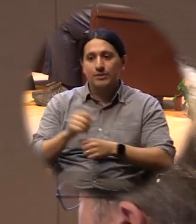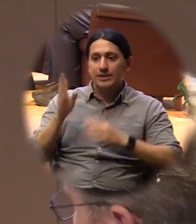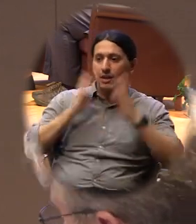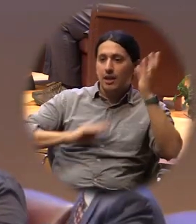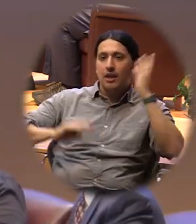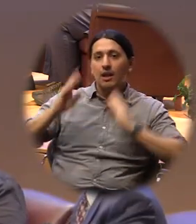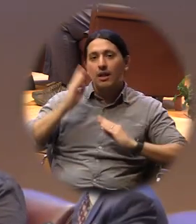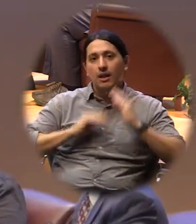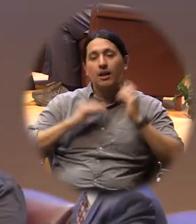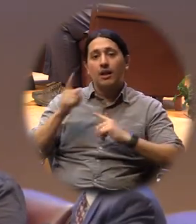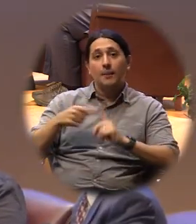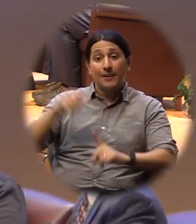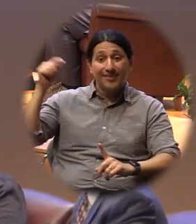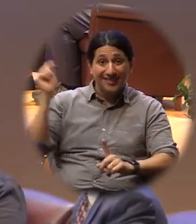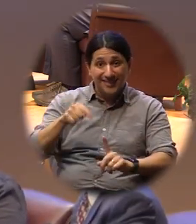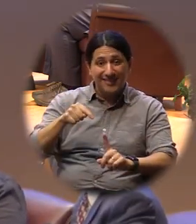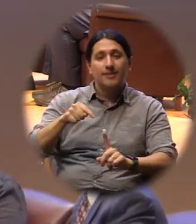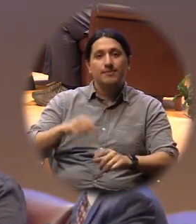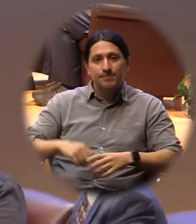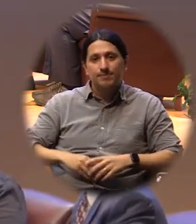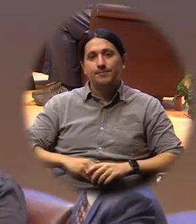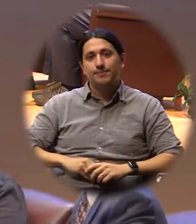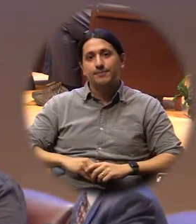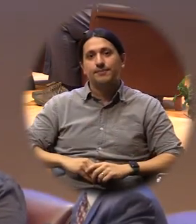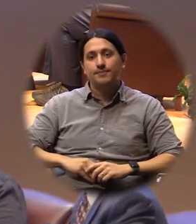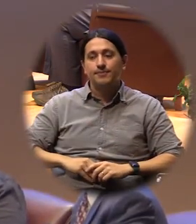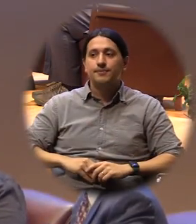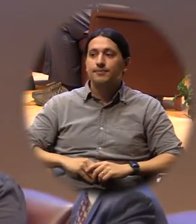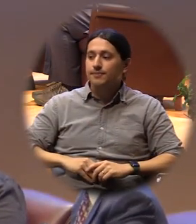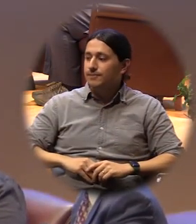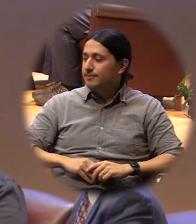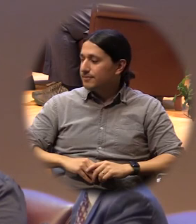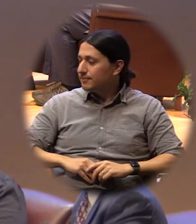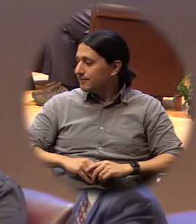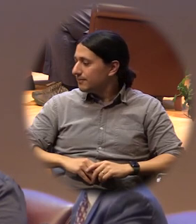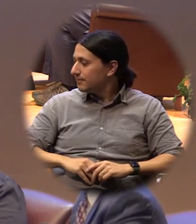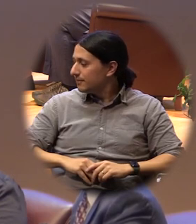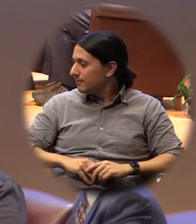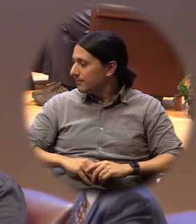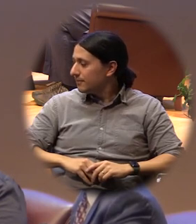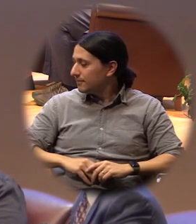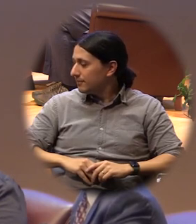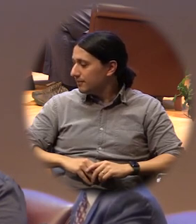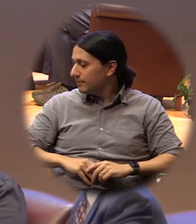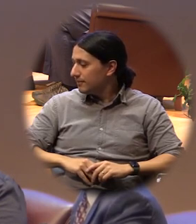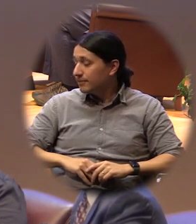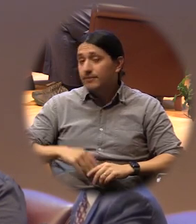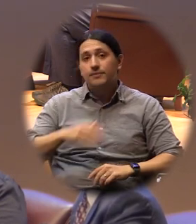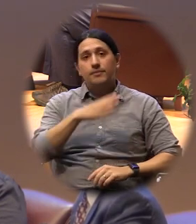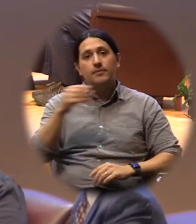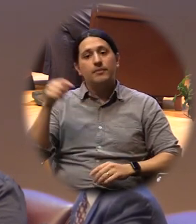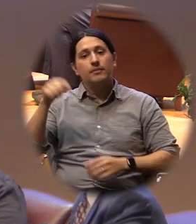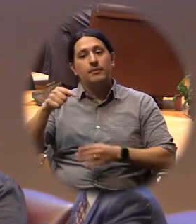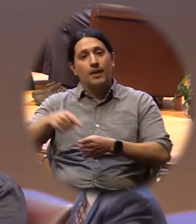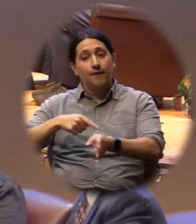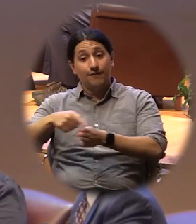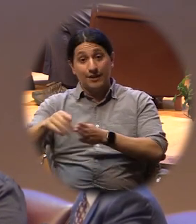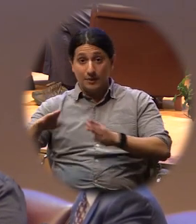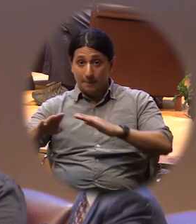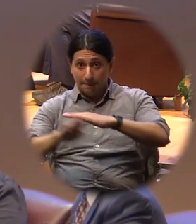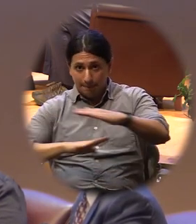around it. And I'll just add in one more thing. In the field of basic biology, I mean, what I've